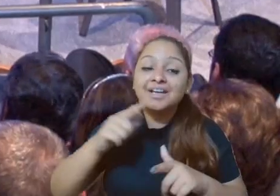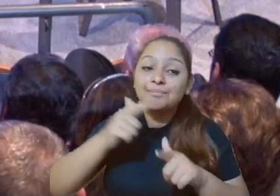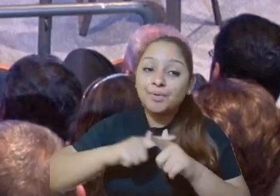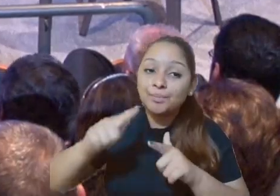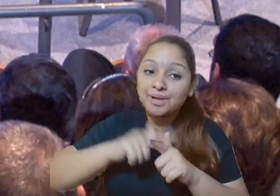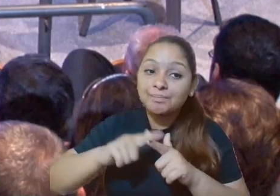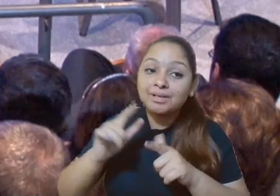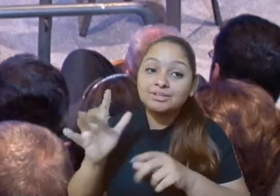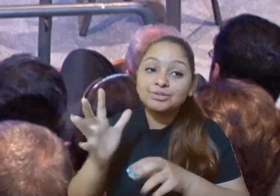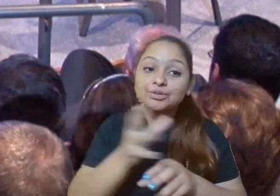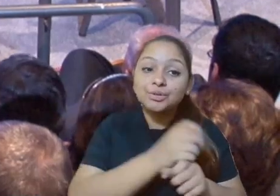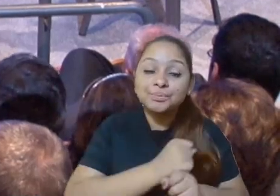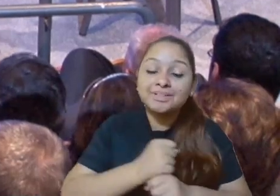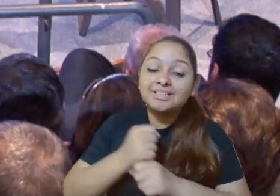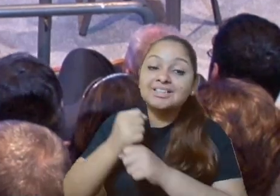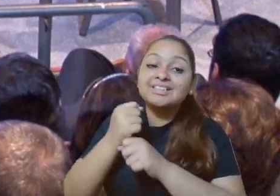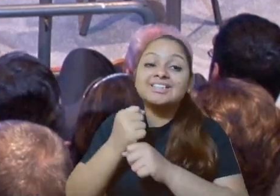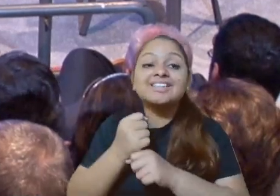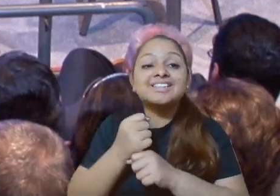Tell now.